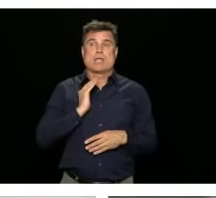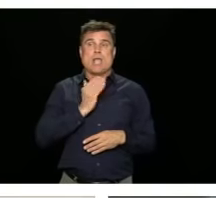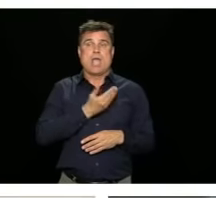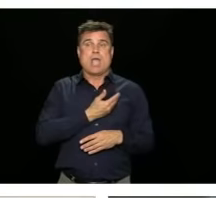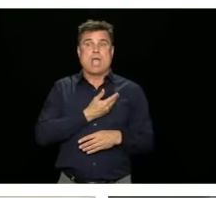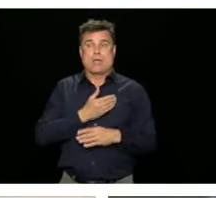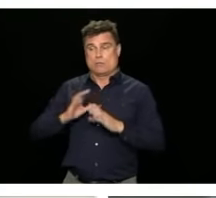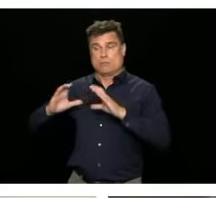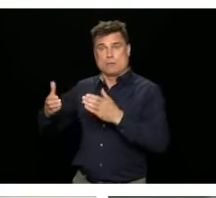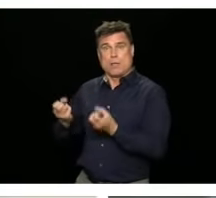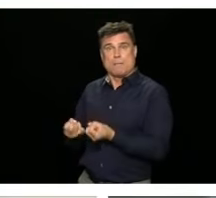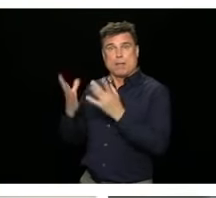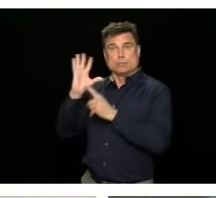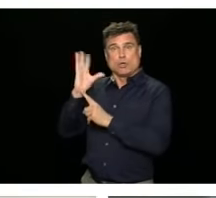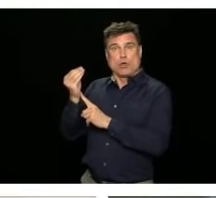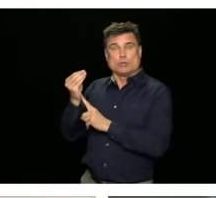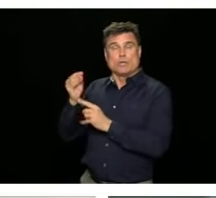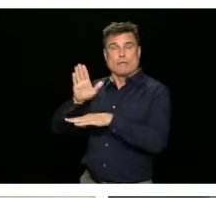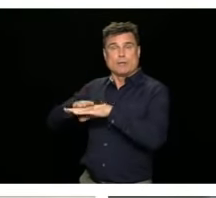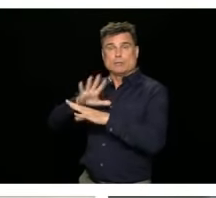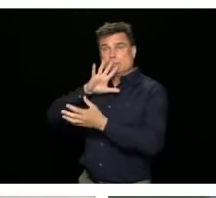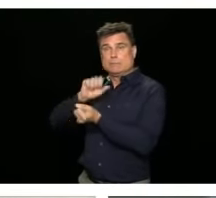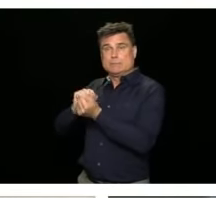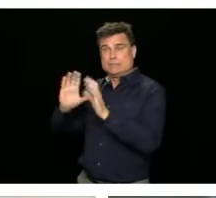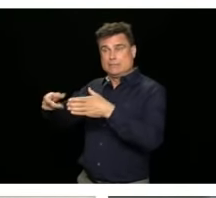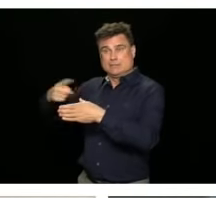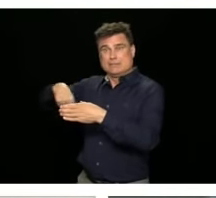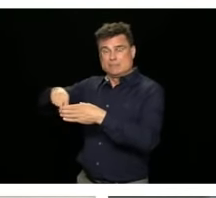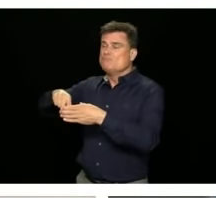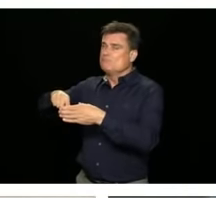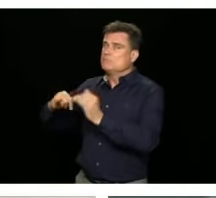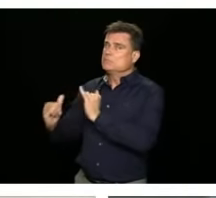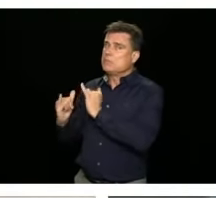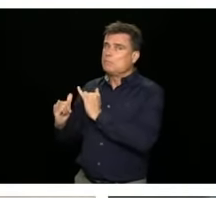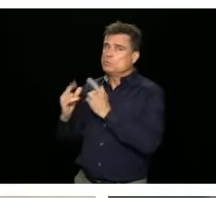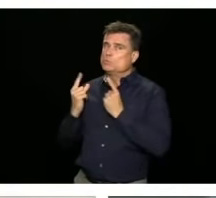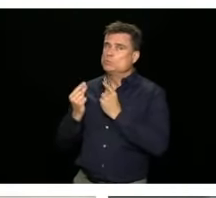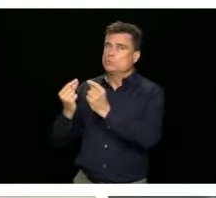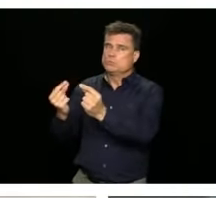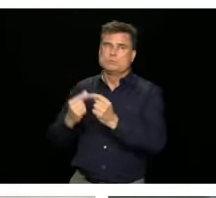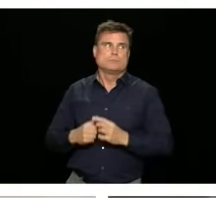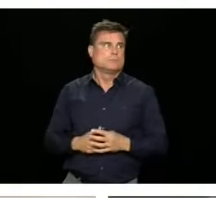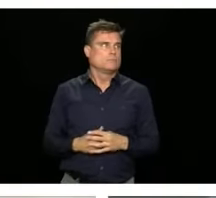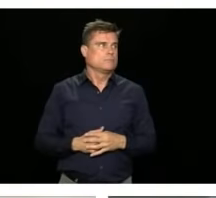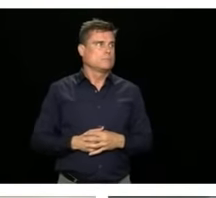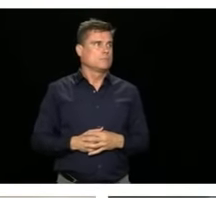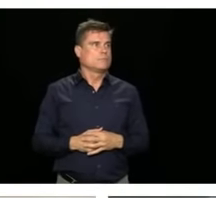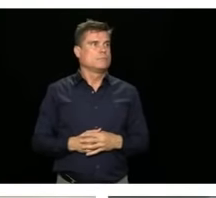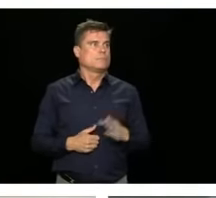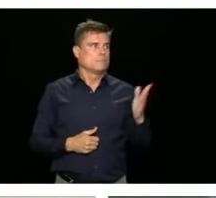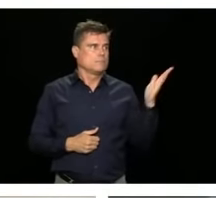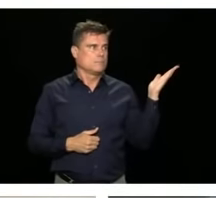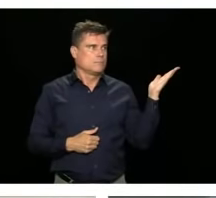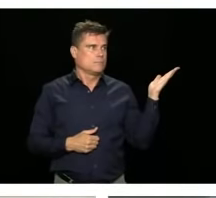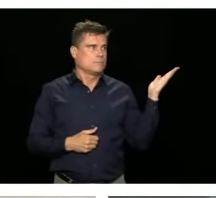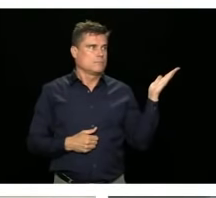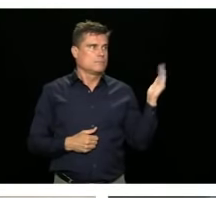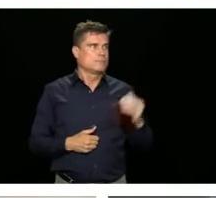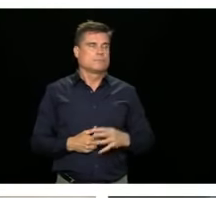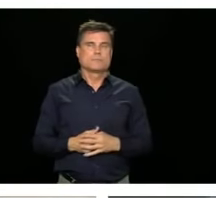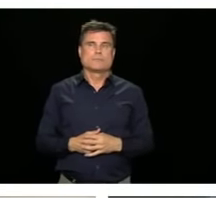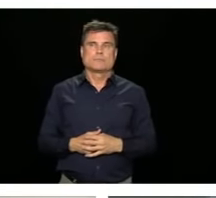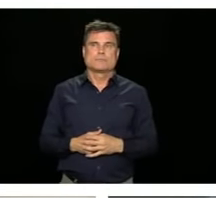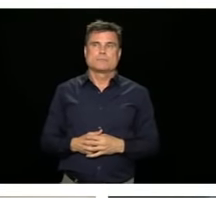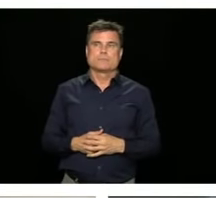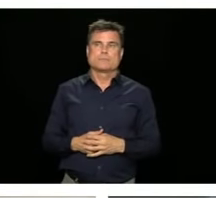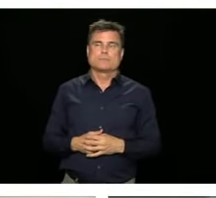Dr. Troy? Yeah, and just not to reiterate, I will like to say the anti-racism